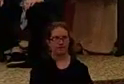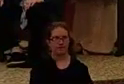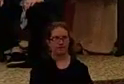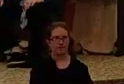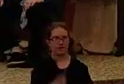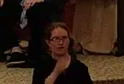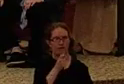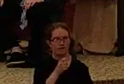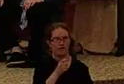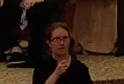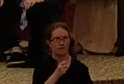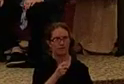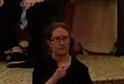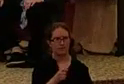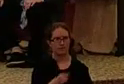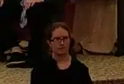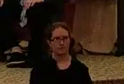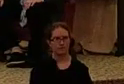That's who you are.